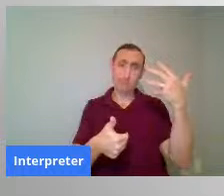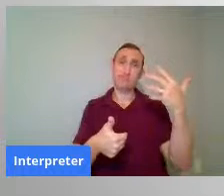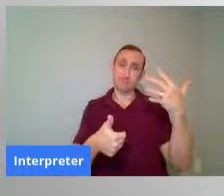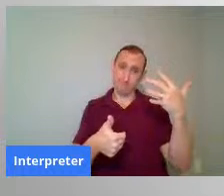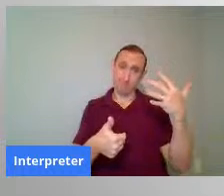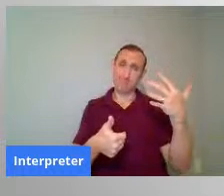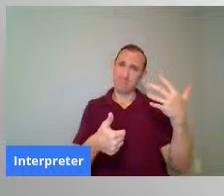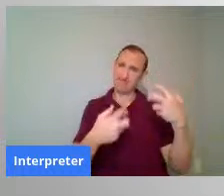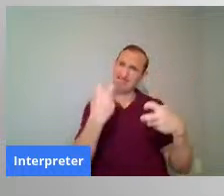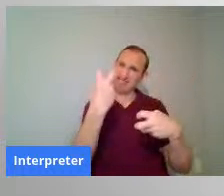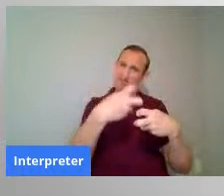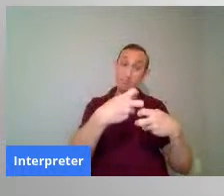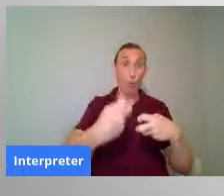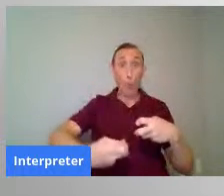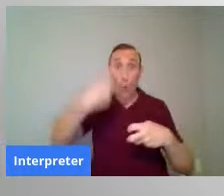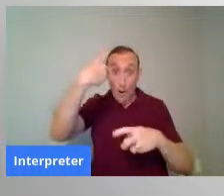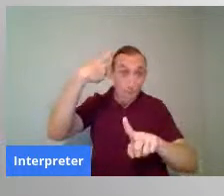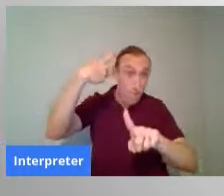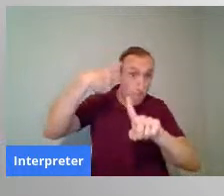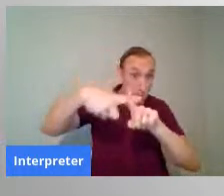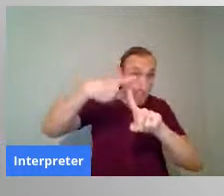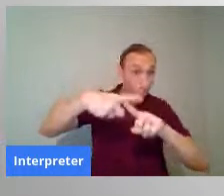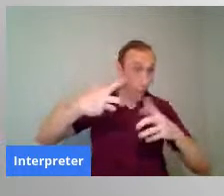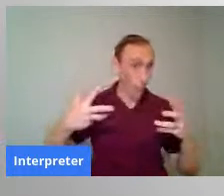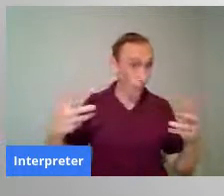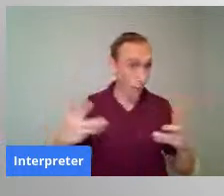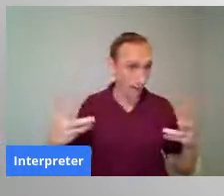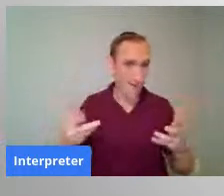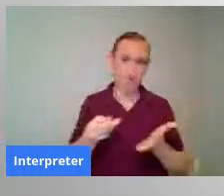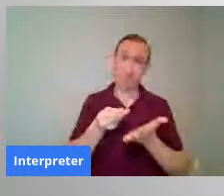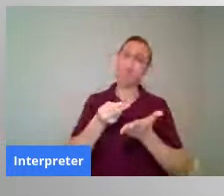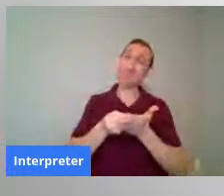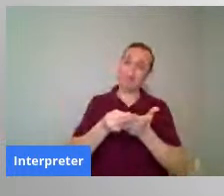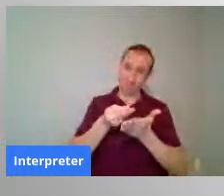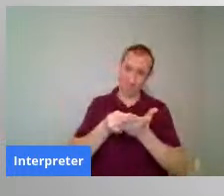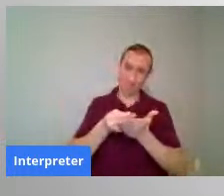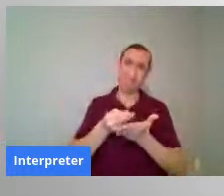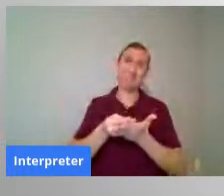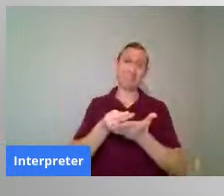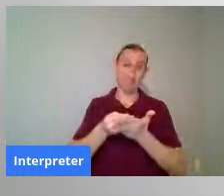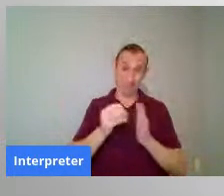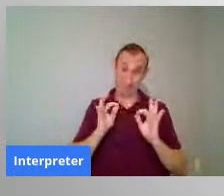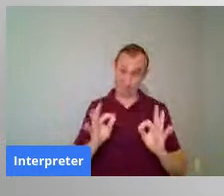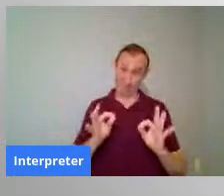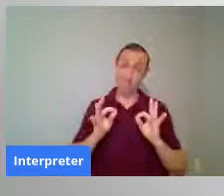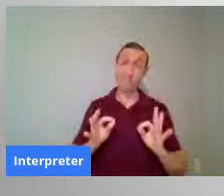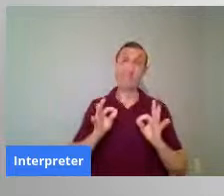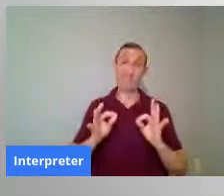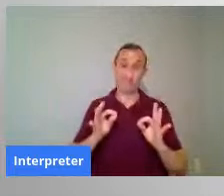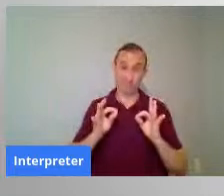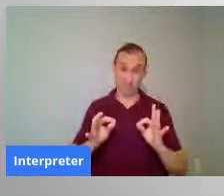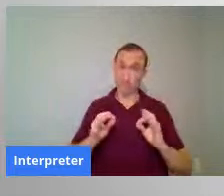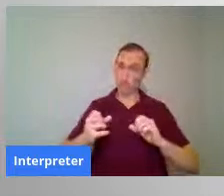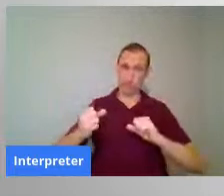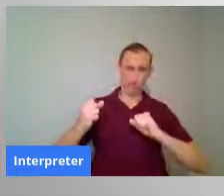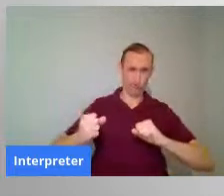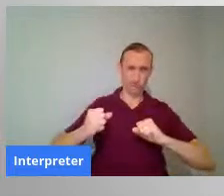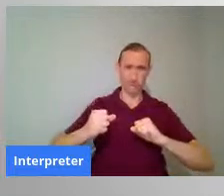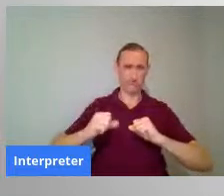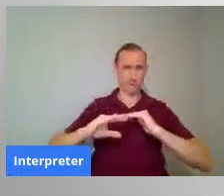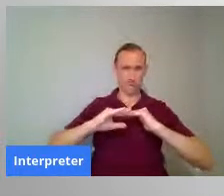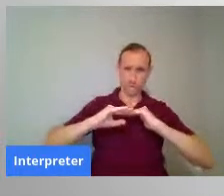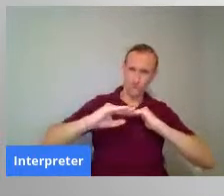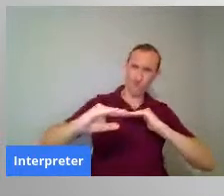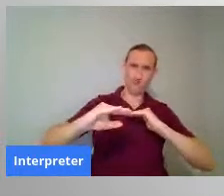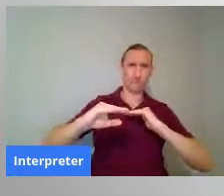us are our financials. We are in a really strong position financially, and I can just say that is a